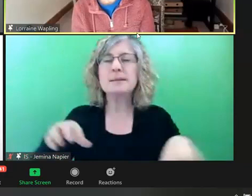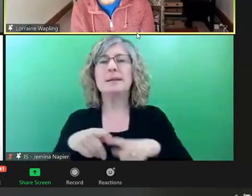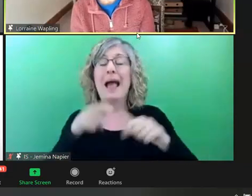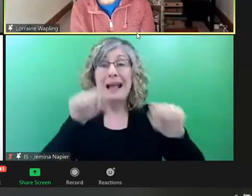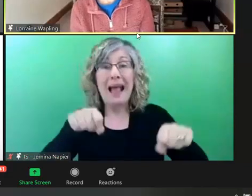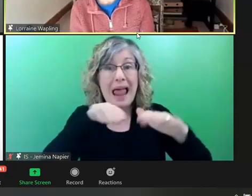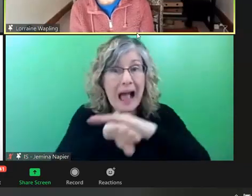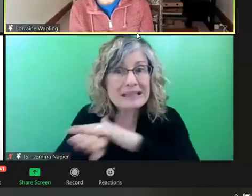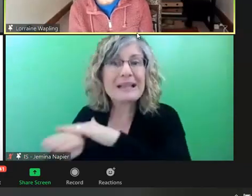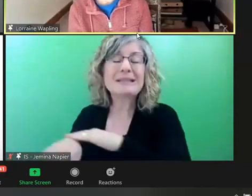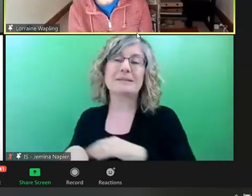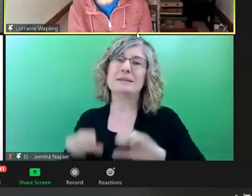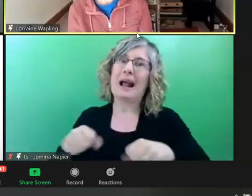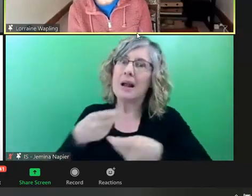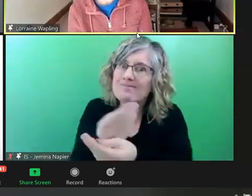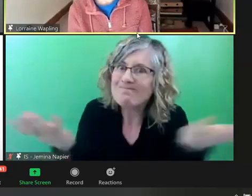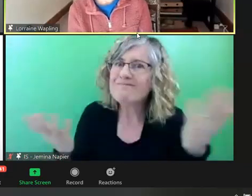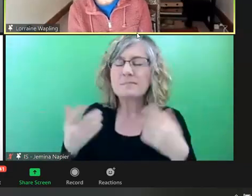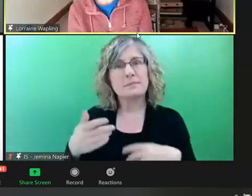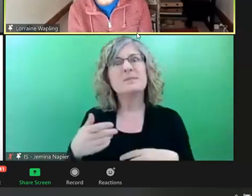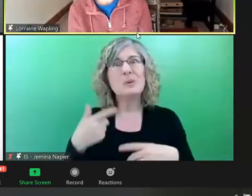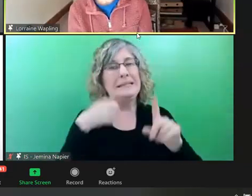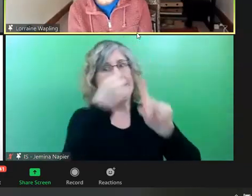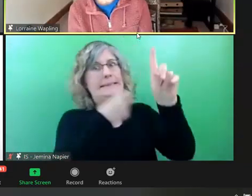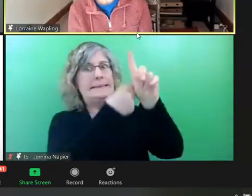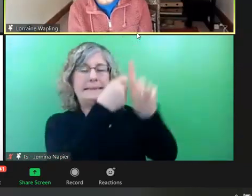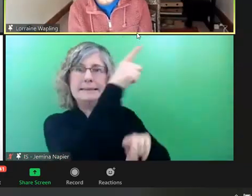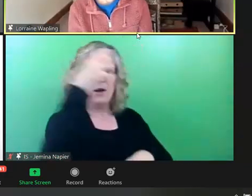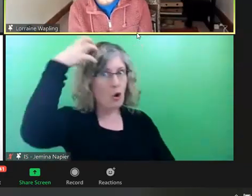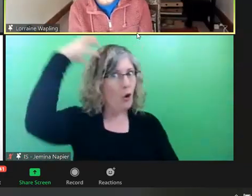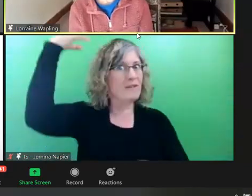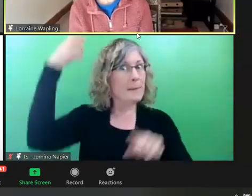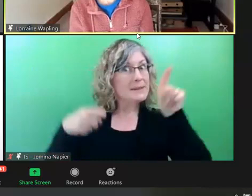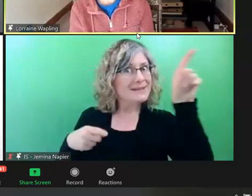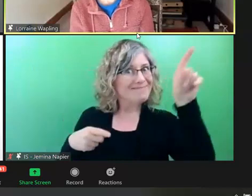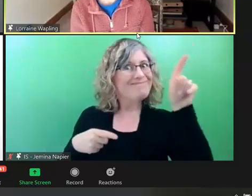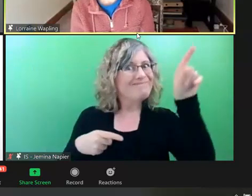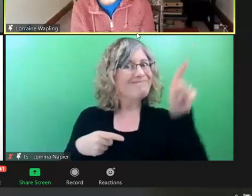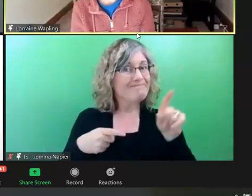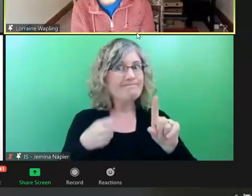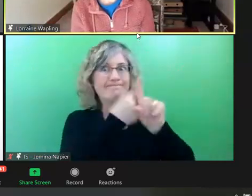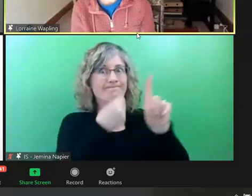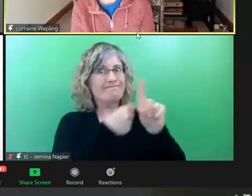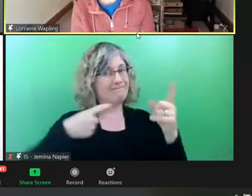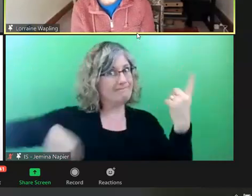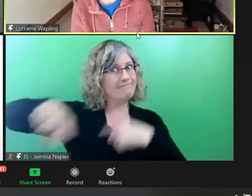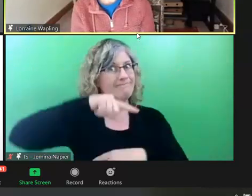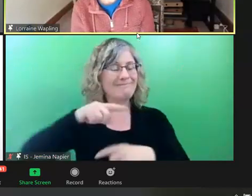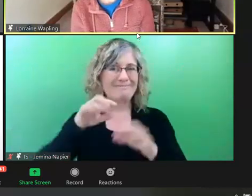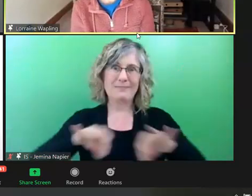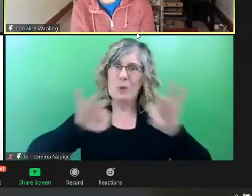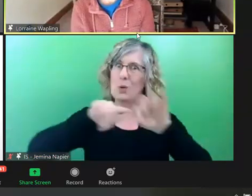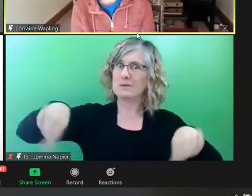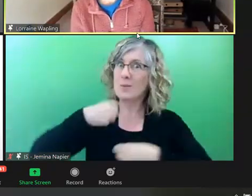to, you know, and we can all play a role in that, I think, in making more demands on governments, because it's